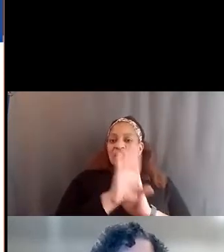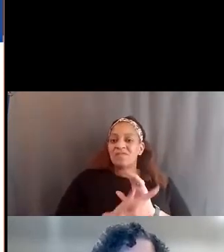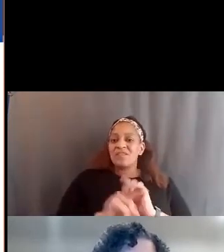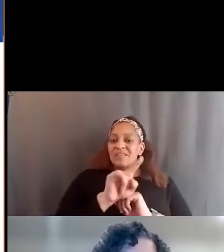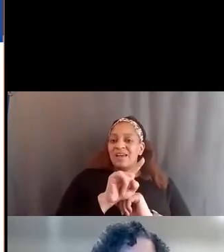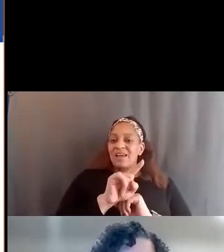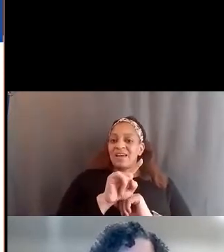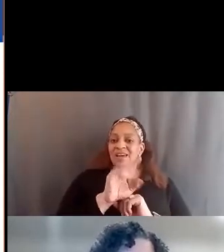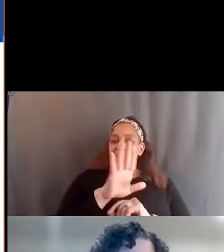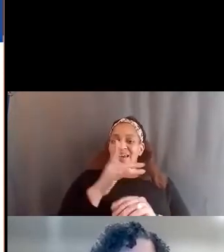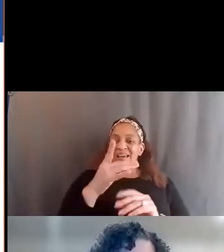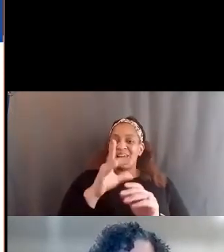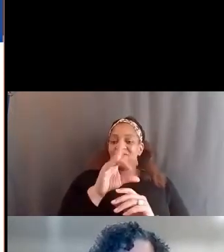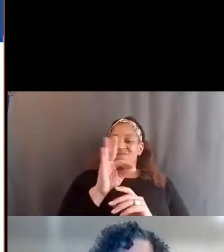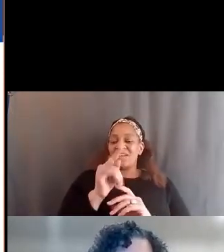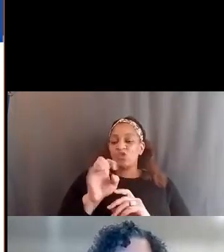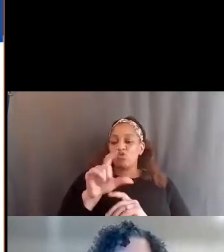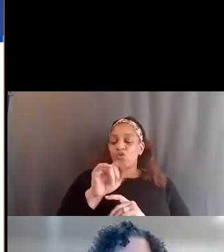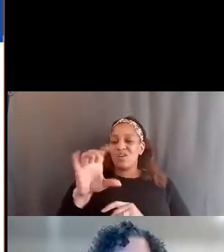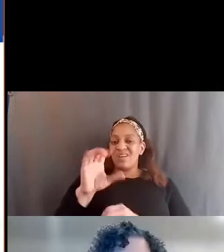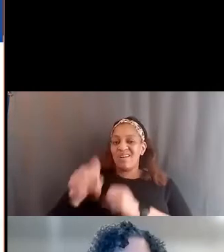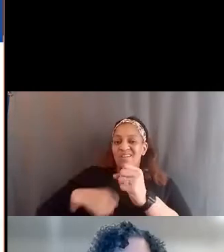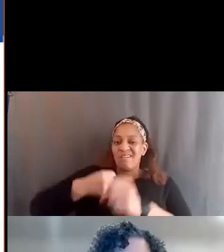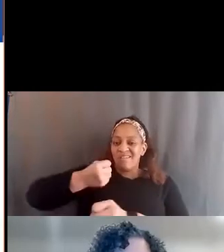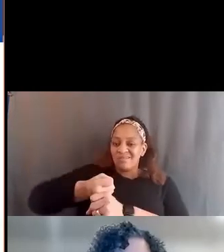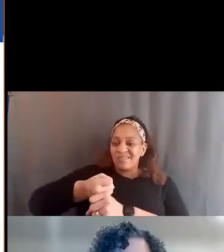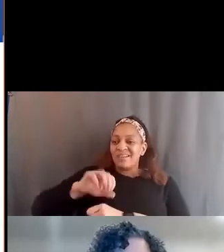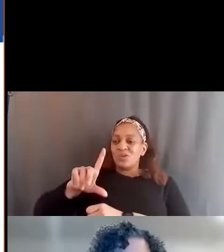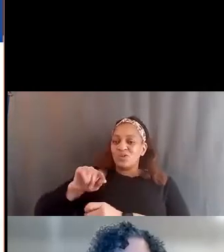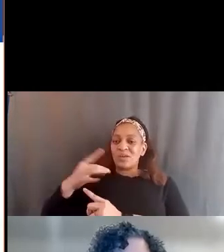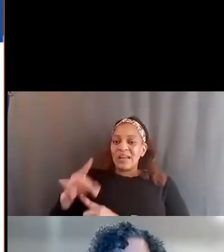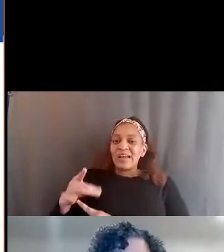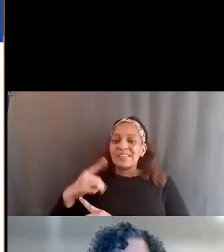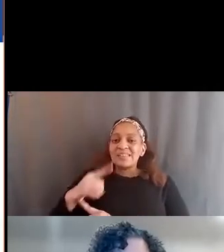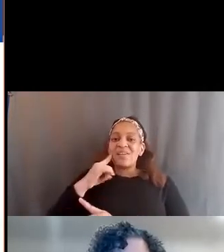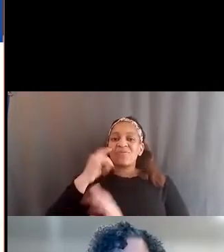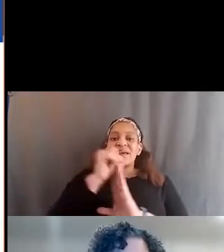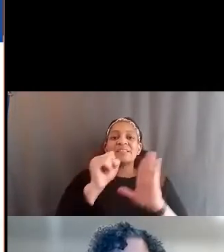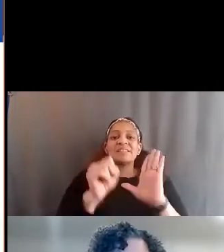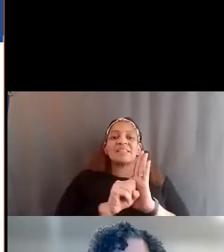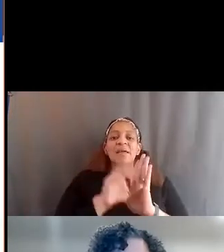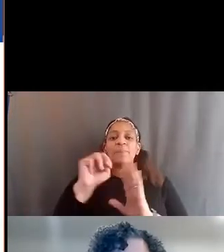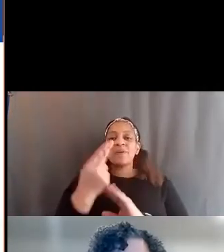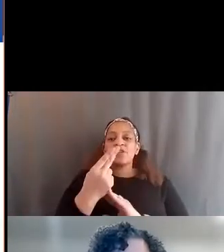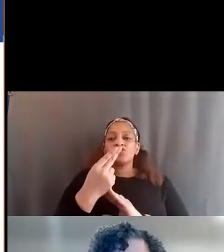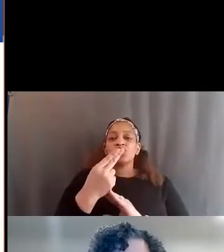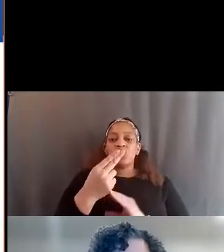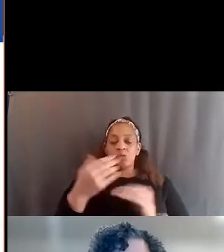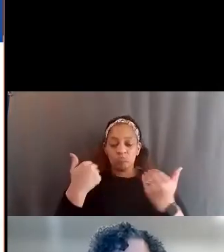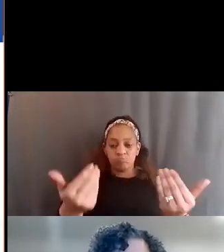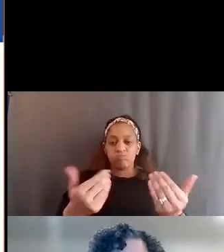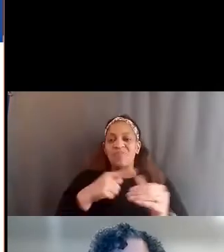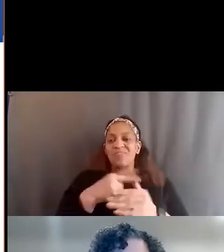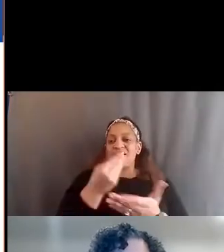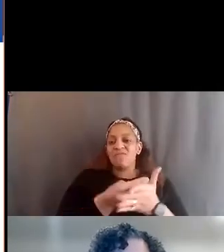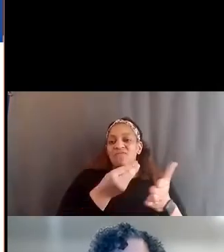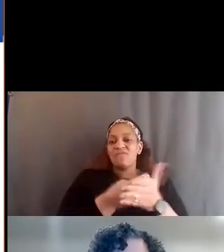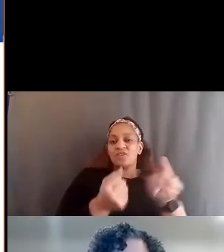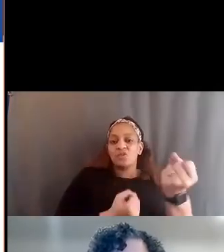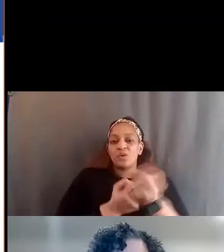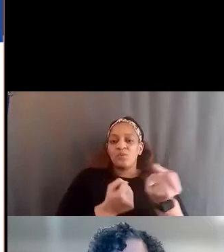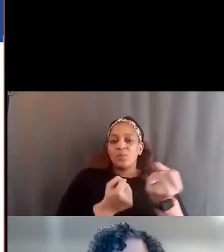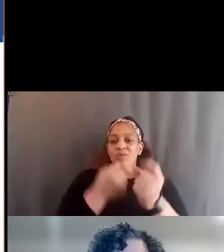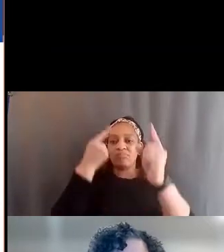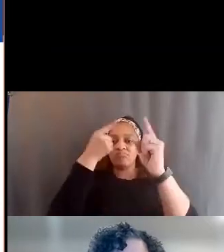of Michigan allocated funds to support objectives stated in the executive order. As part of the